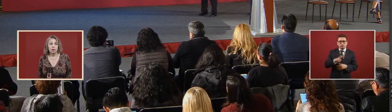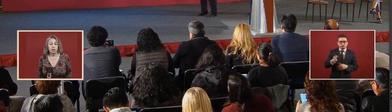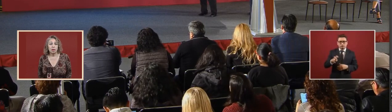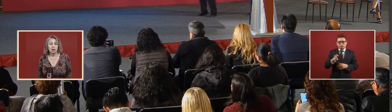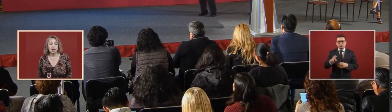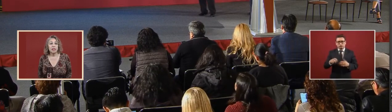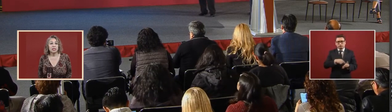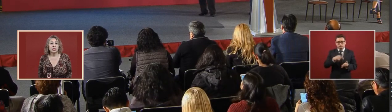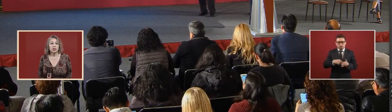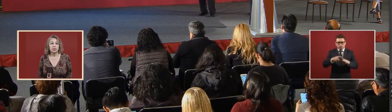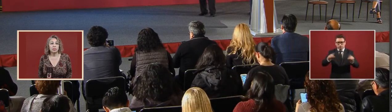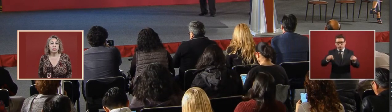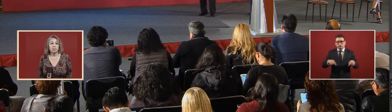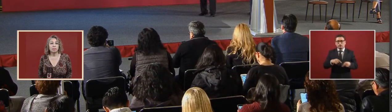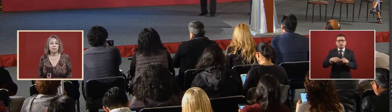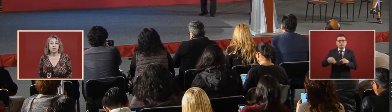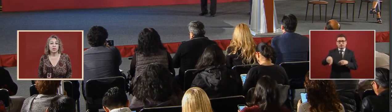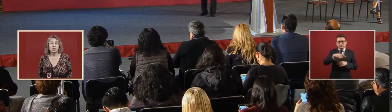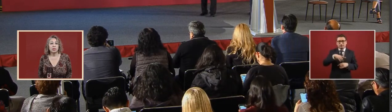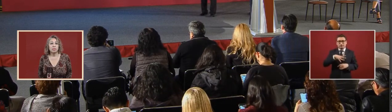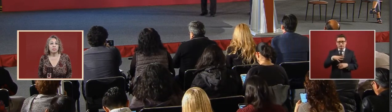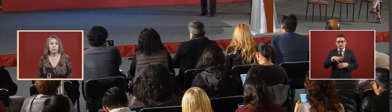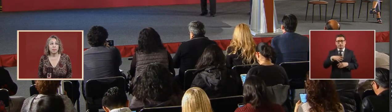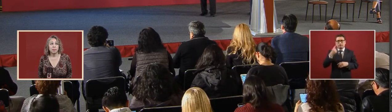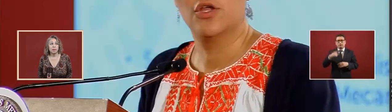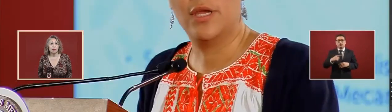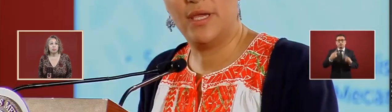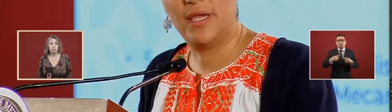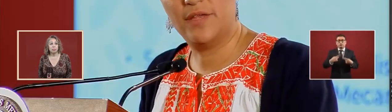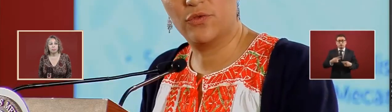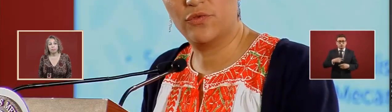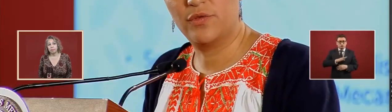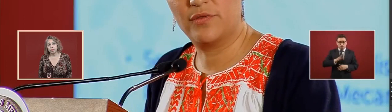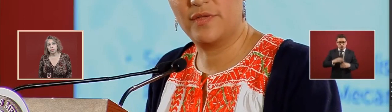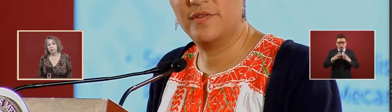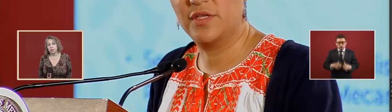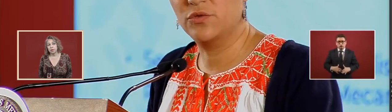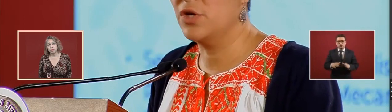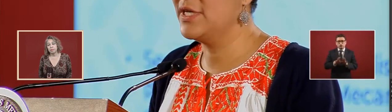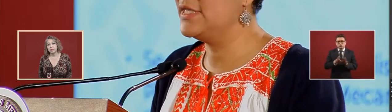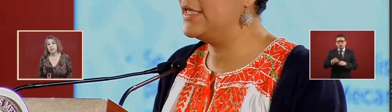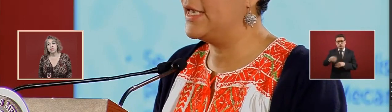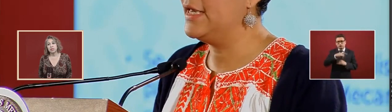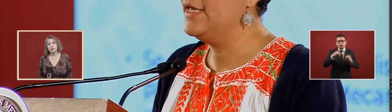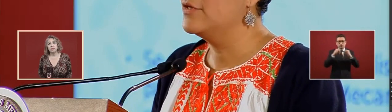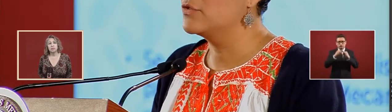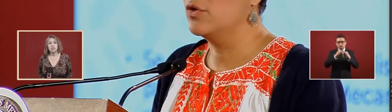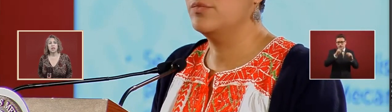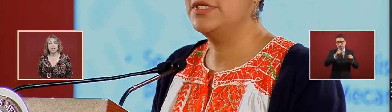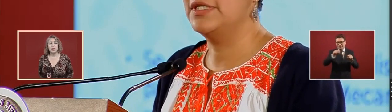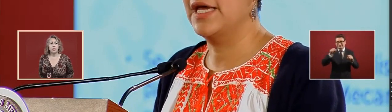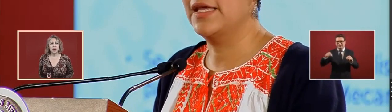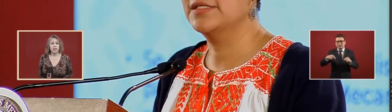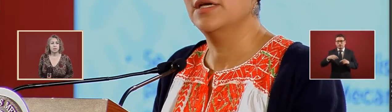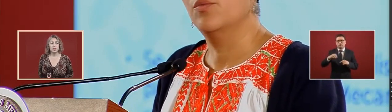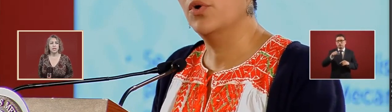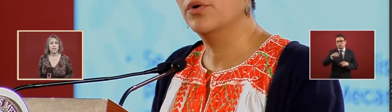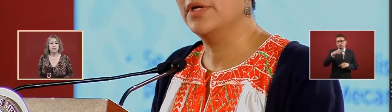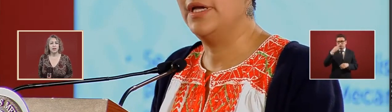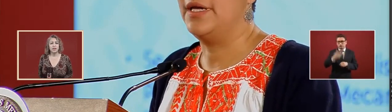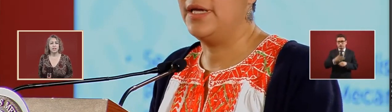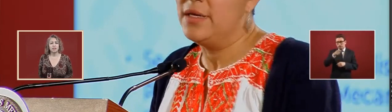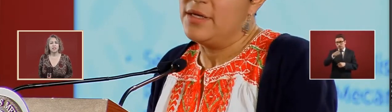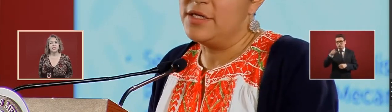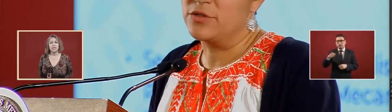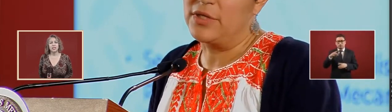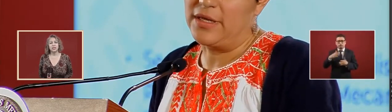Que hay en el país para corroborar la situación en la que se encuentran estas instituciones y que son visitadas